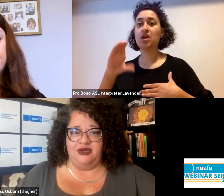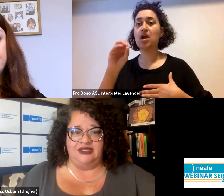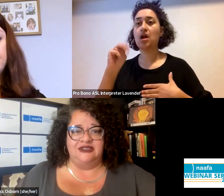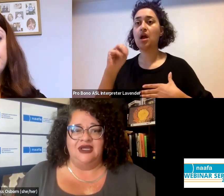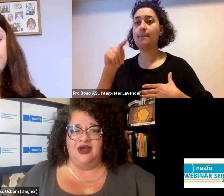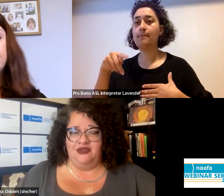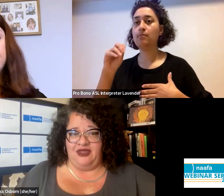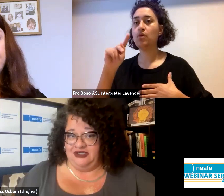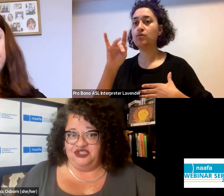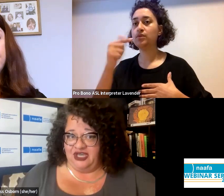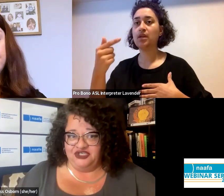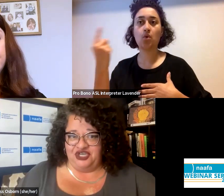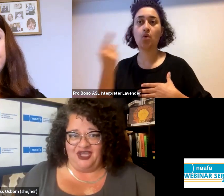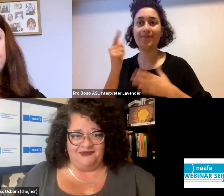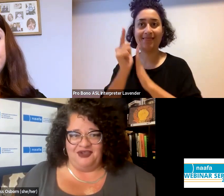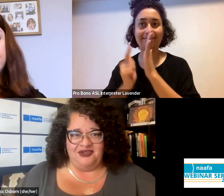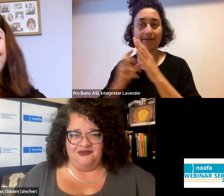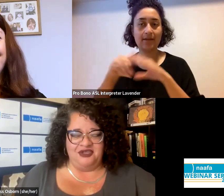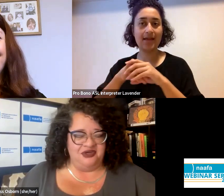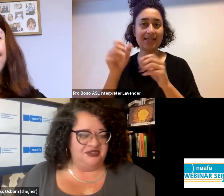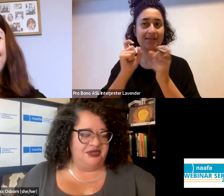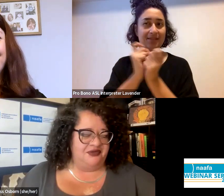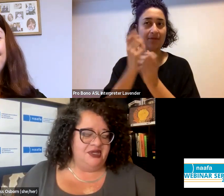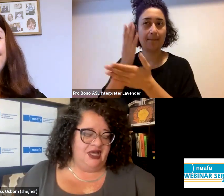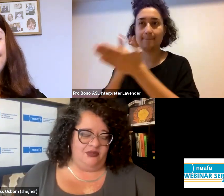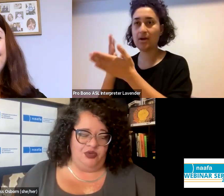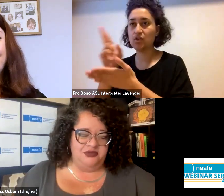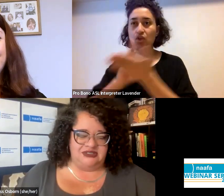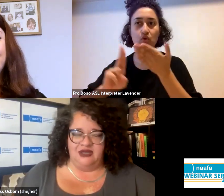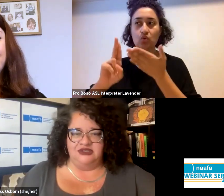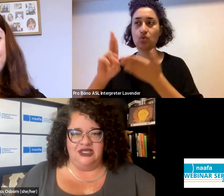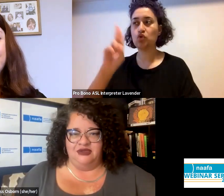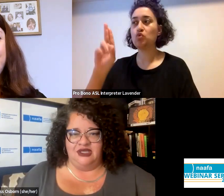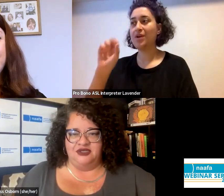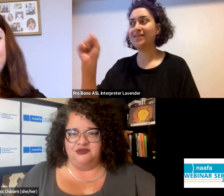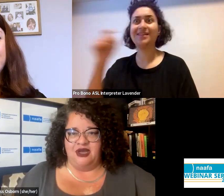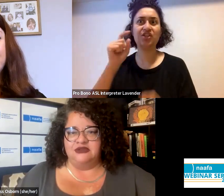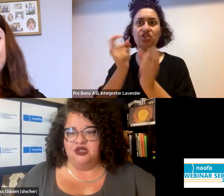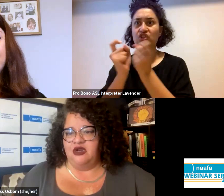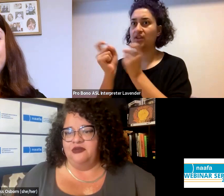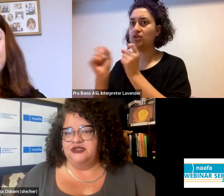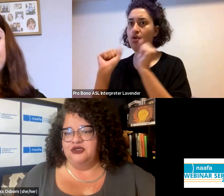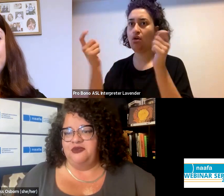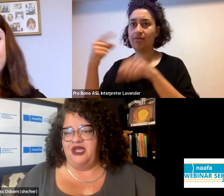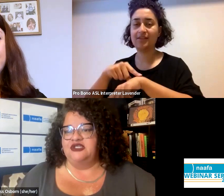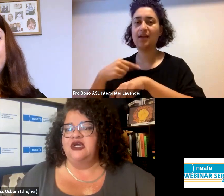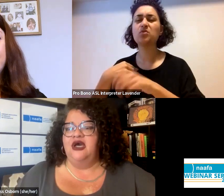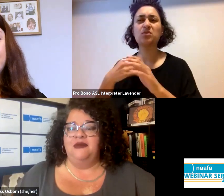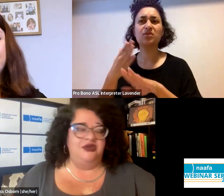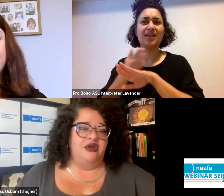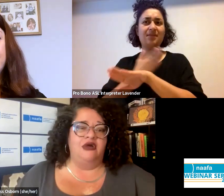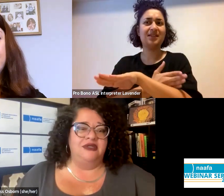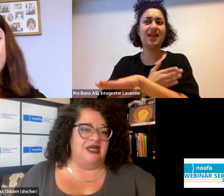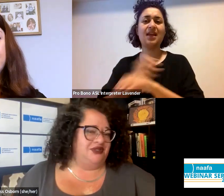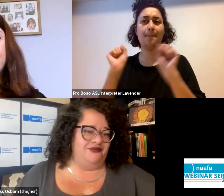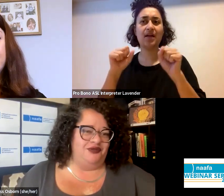parts of the U.S., although that is changing every year. So we will stay up to date with that as much as possible on our resource page.